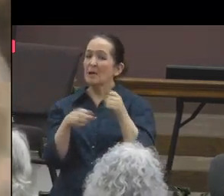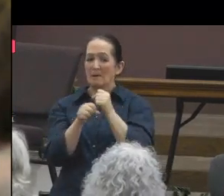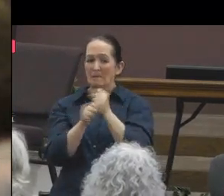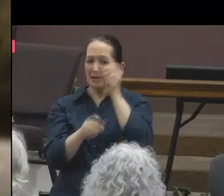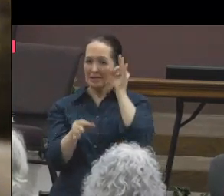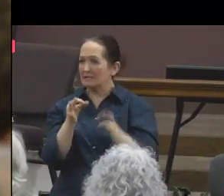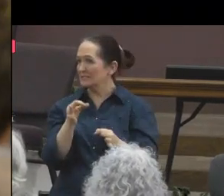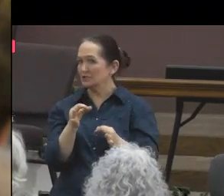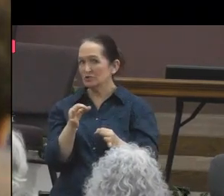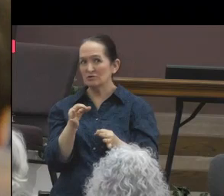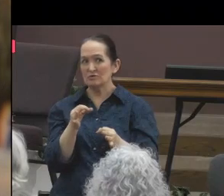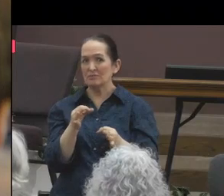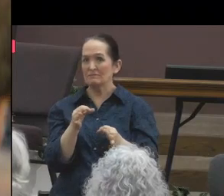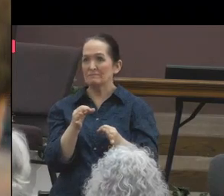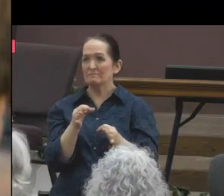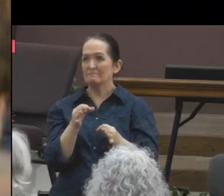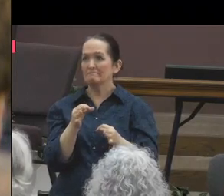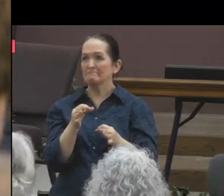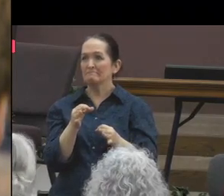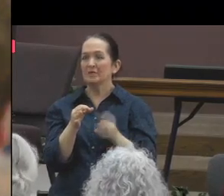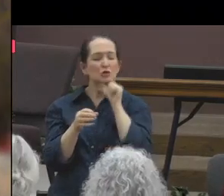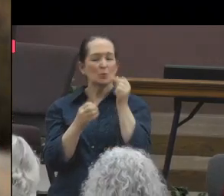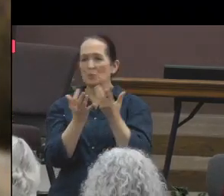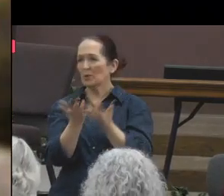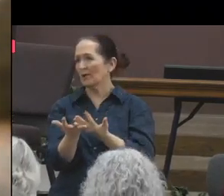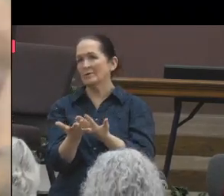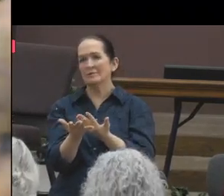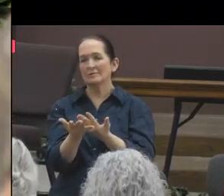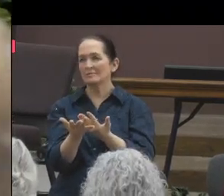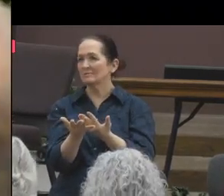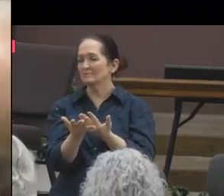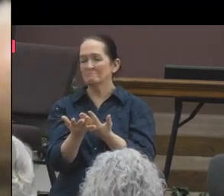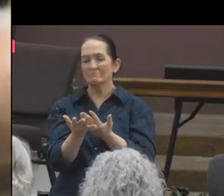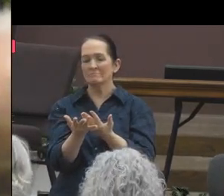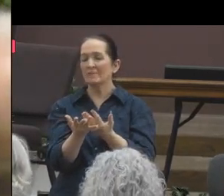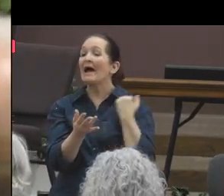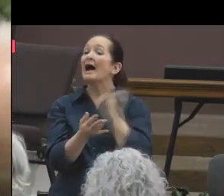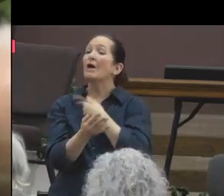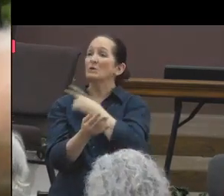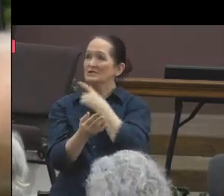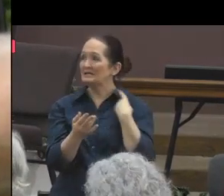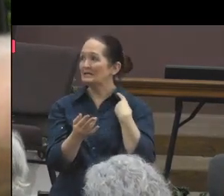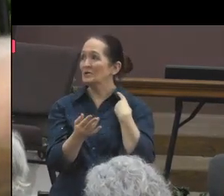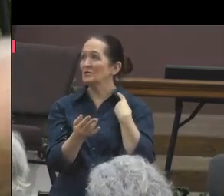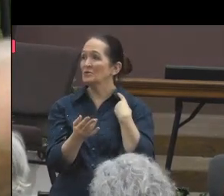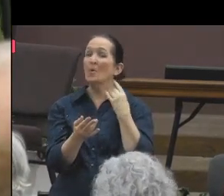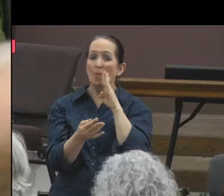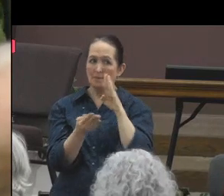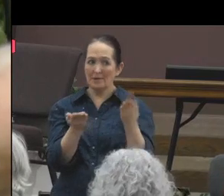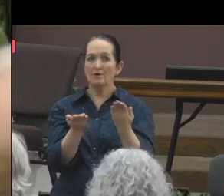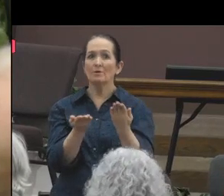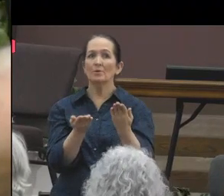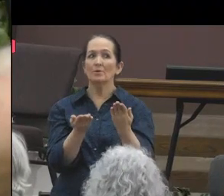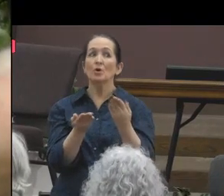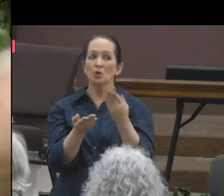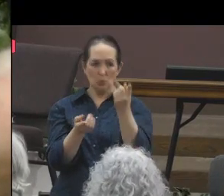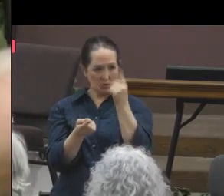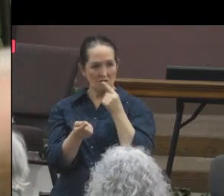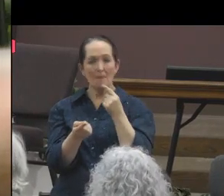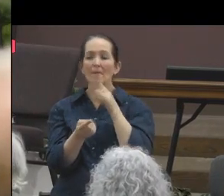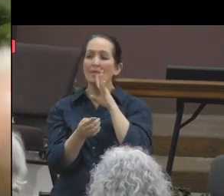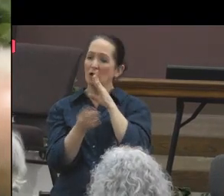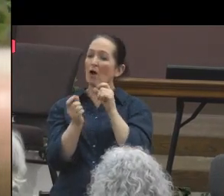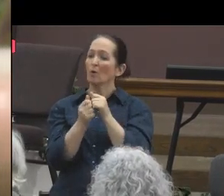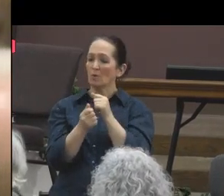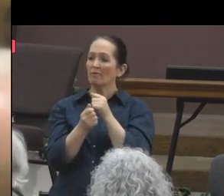a decision, don't wait. Our deacons, they will be here and you can come up and talk